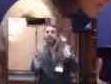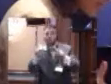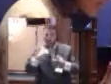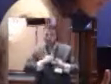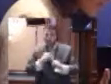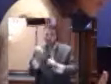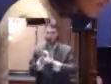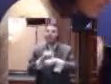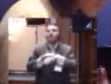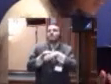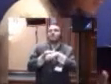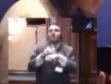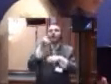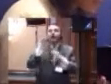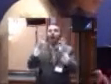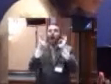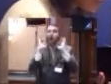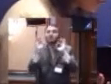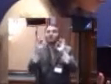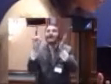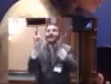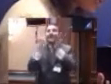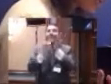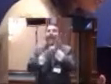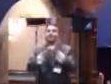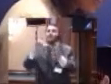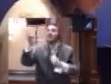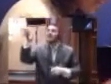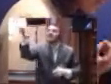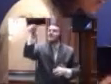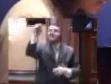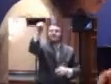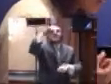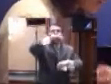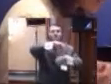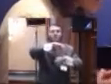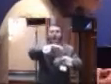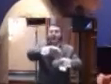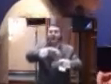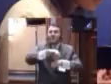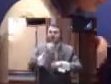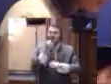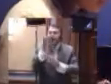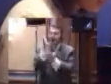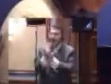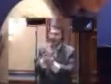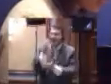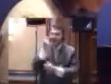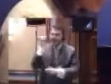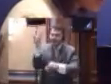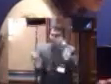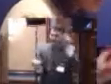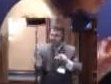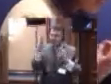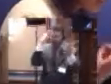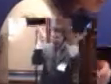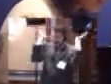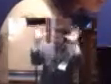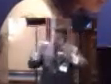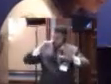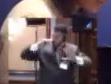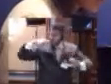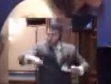in a country in a particular situation. And a country must decide how to address